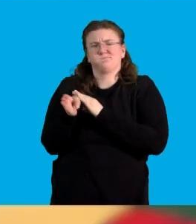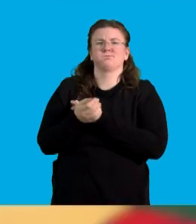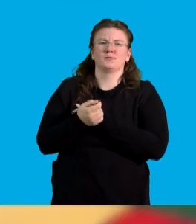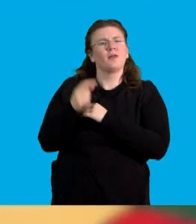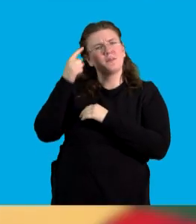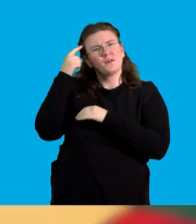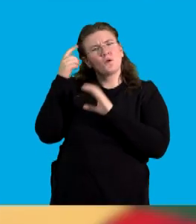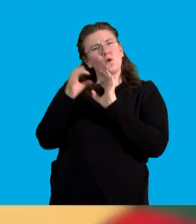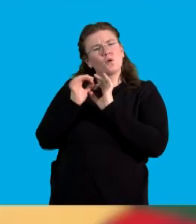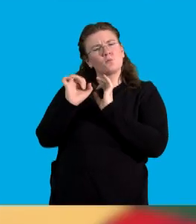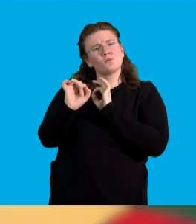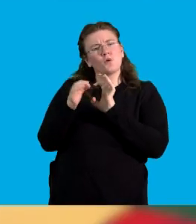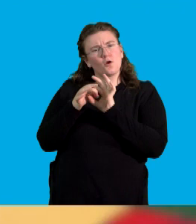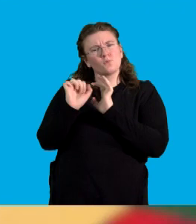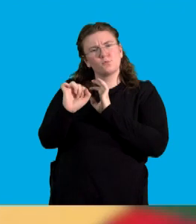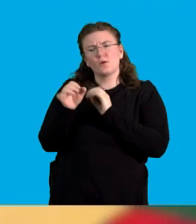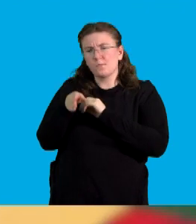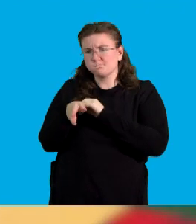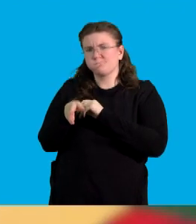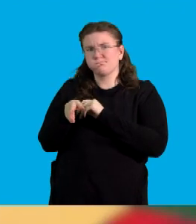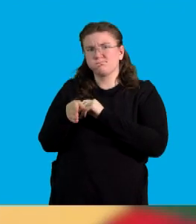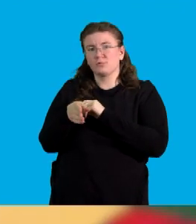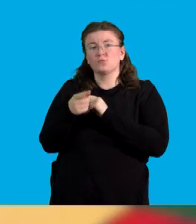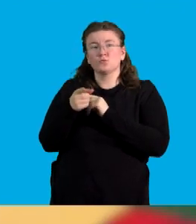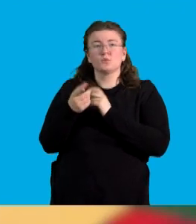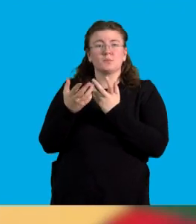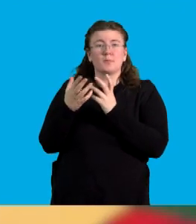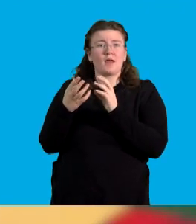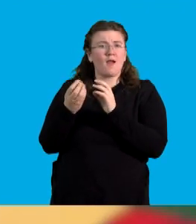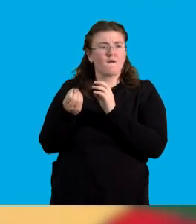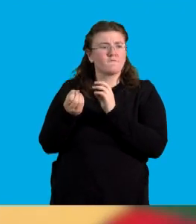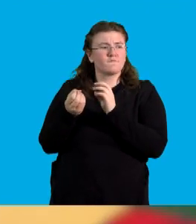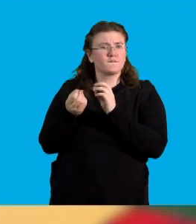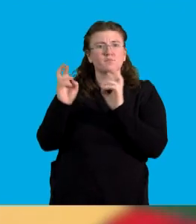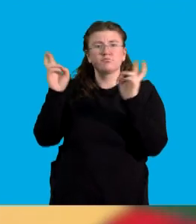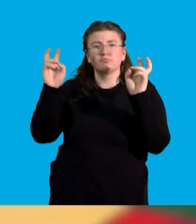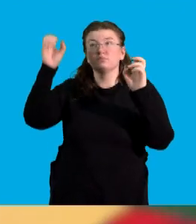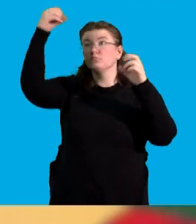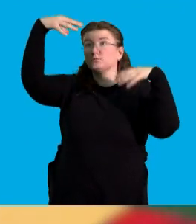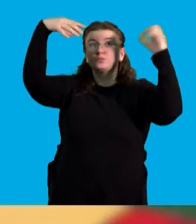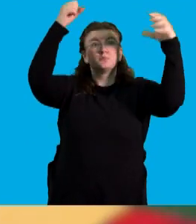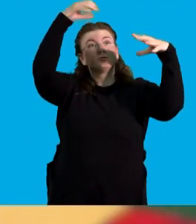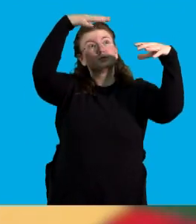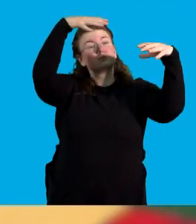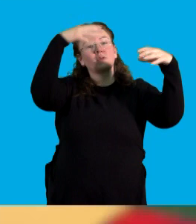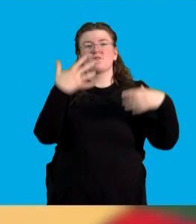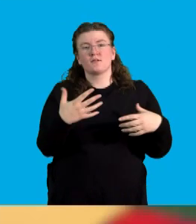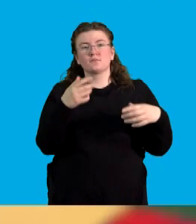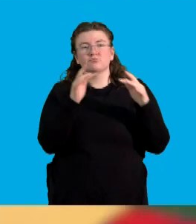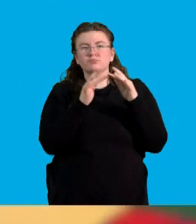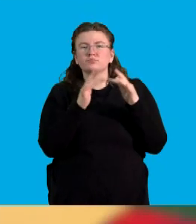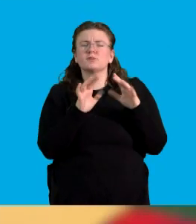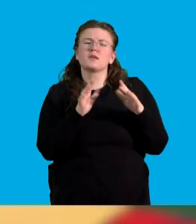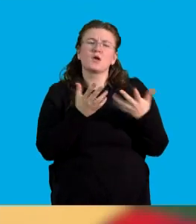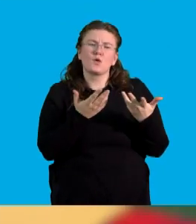of if all the light bulbs are connected. If you have a 5-room house, think of all the light bulbs that are connected there, and if